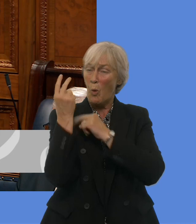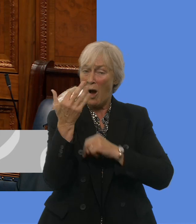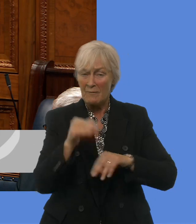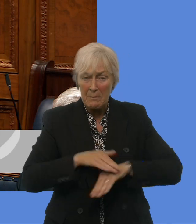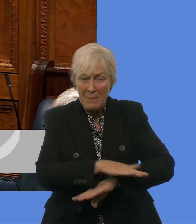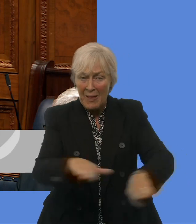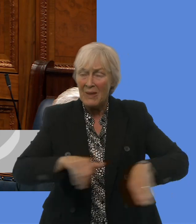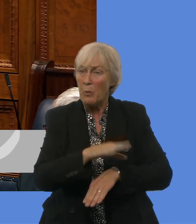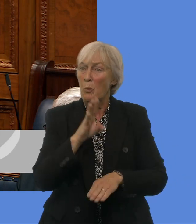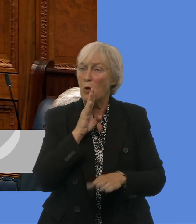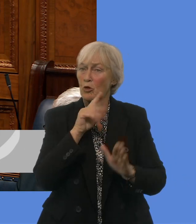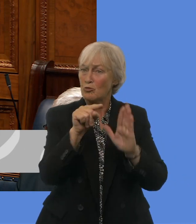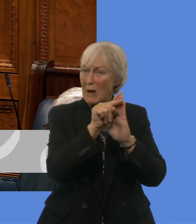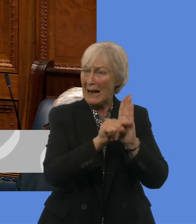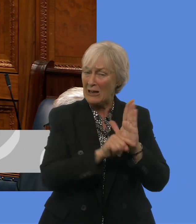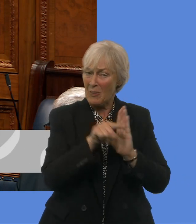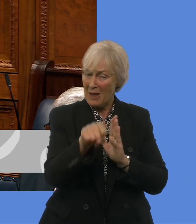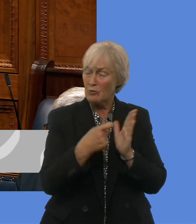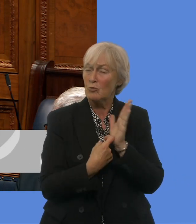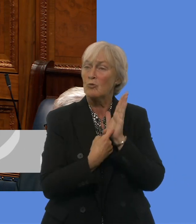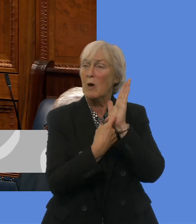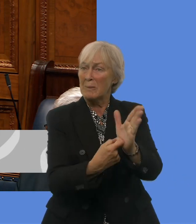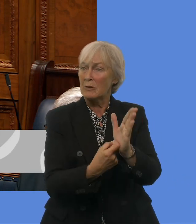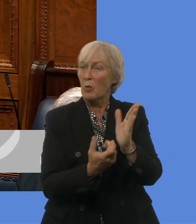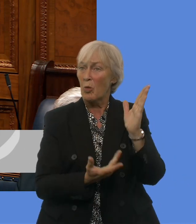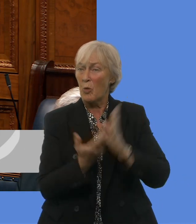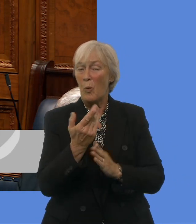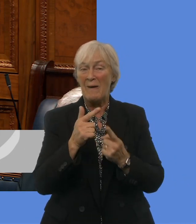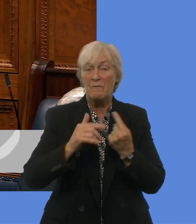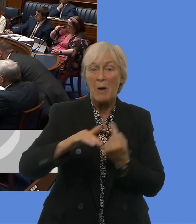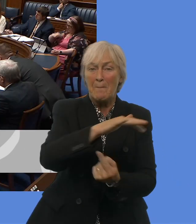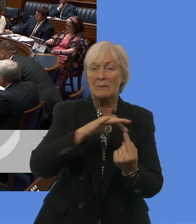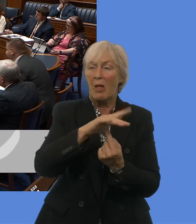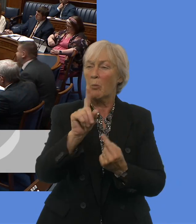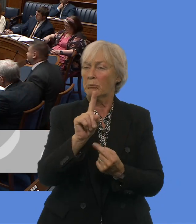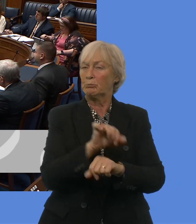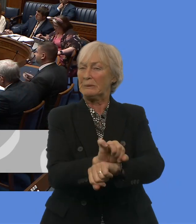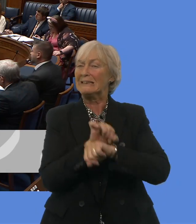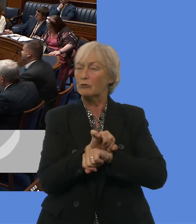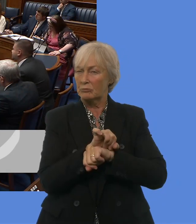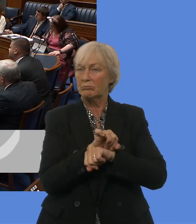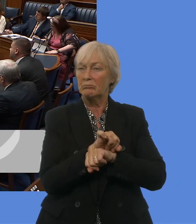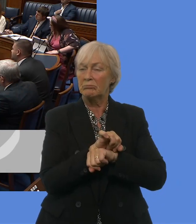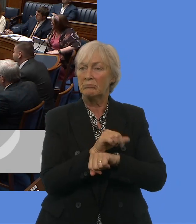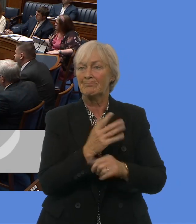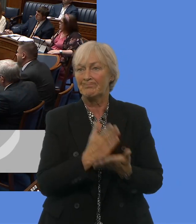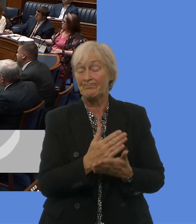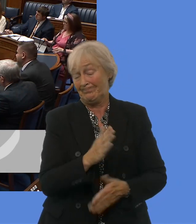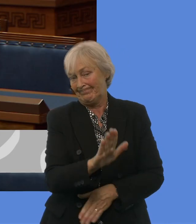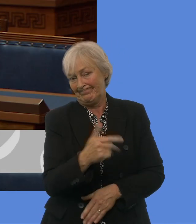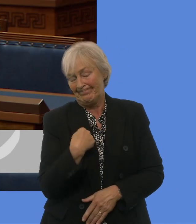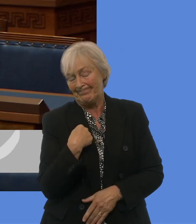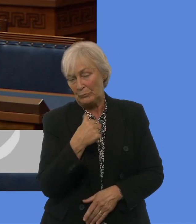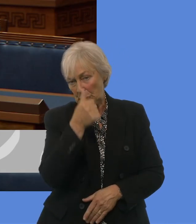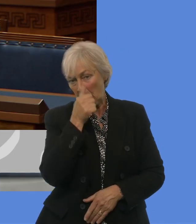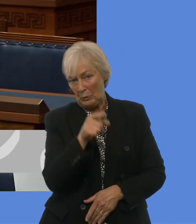water regulations as recommended by the Office for Environmental Protection? Minister. So I'm very conscious of the issue you outlined,